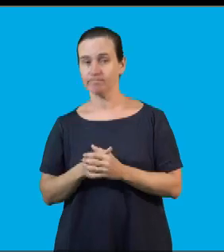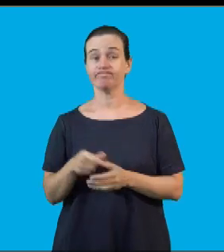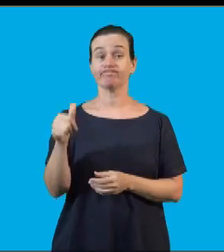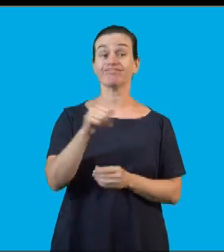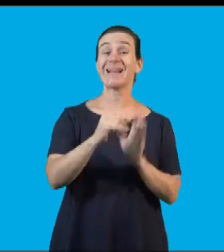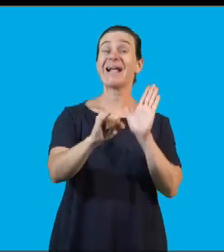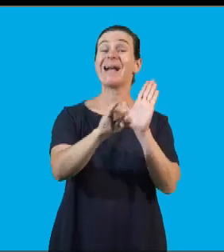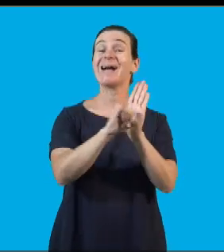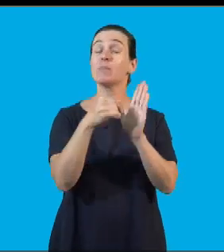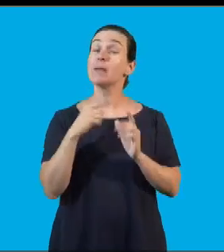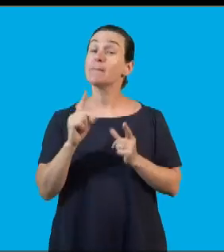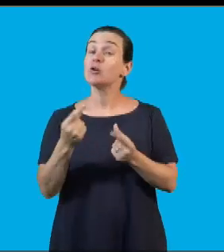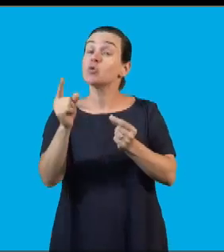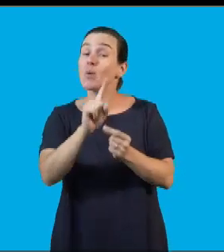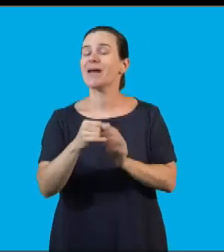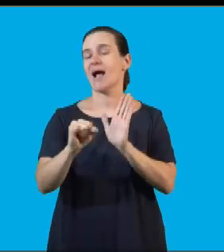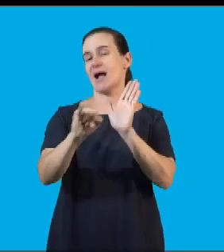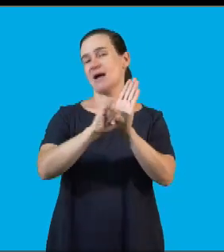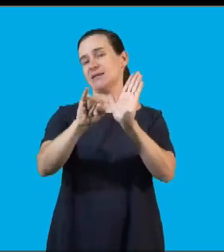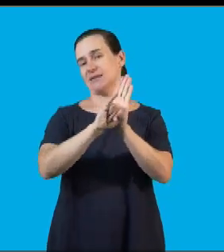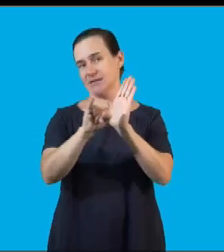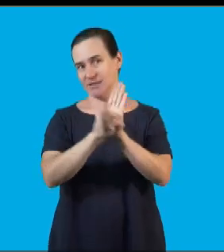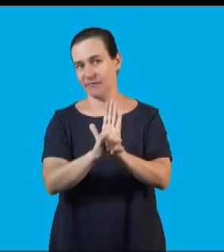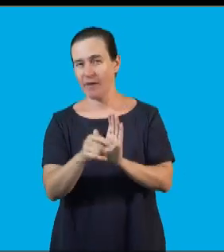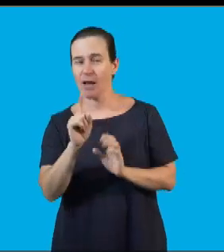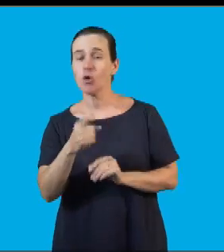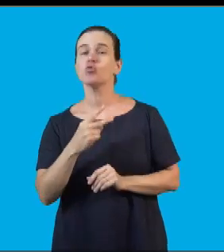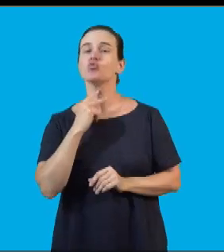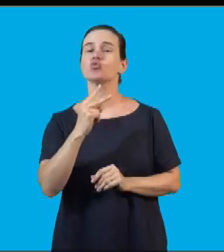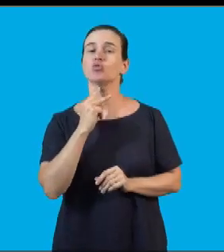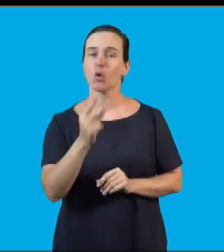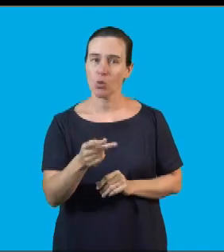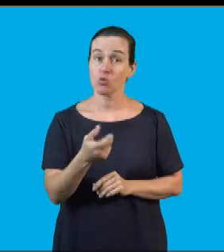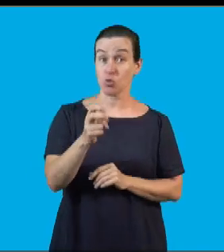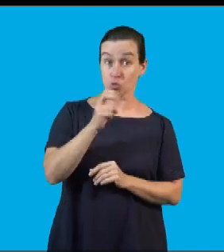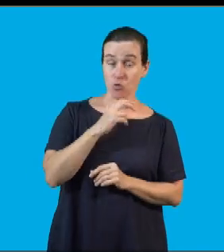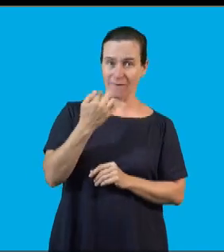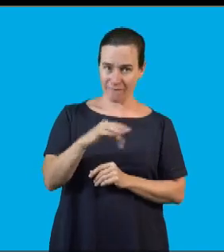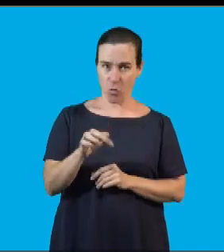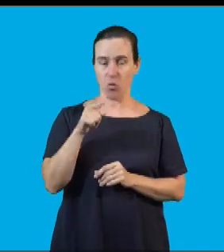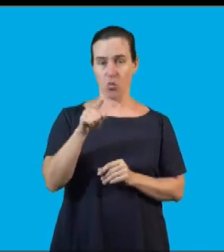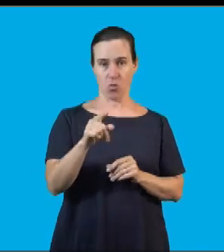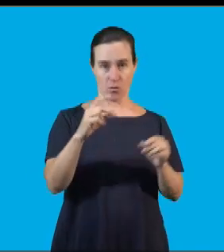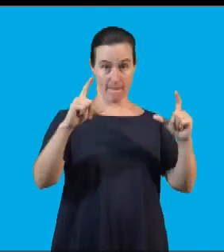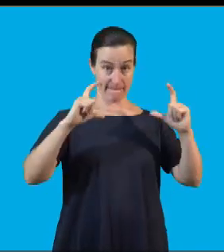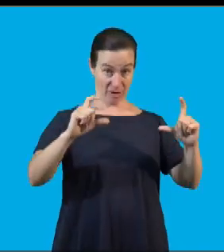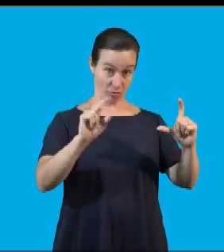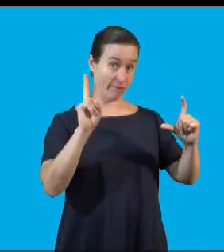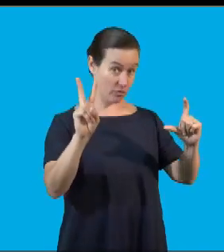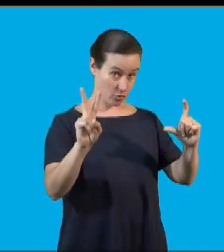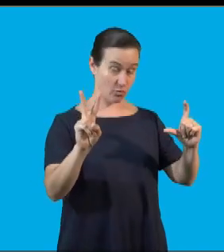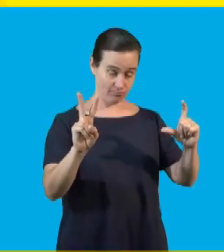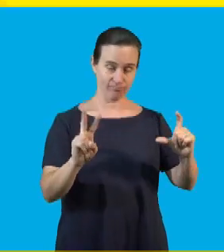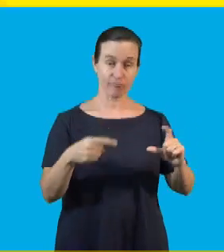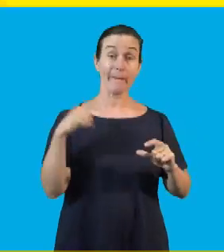Identify is the verb of questioning. The tone used in these lines. Make